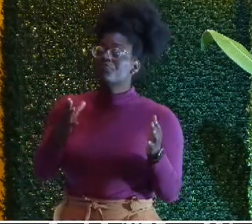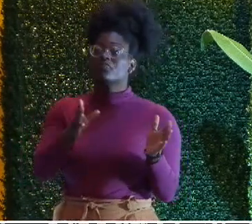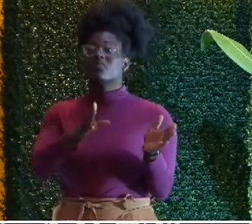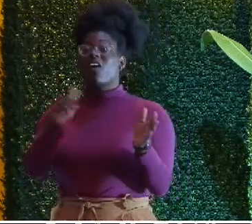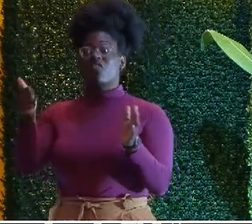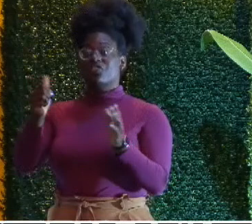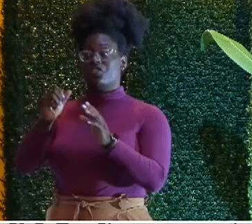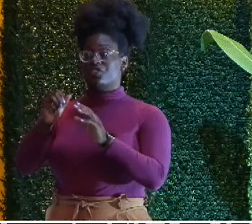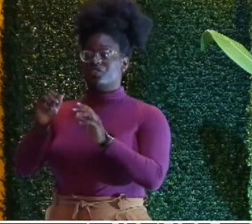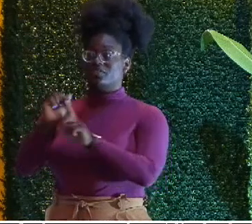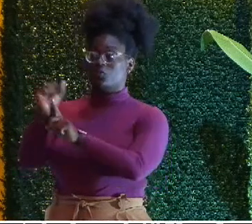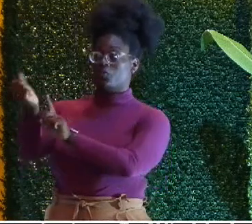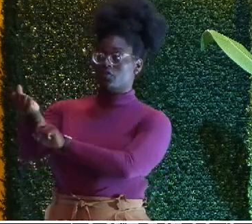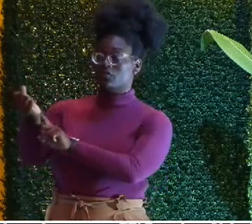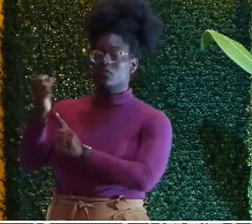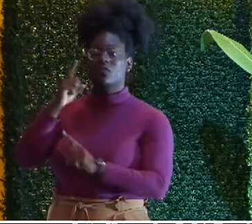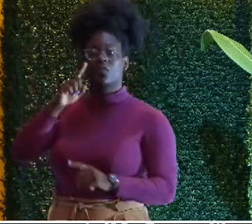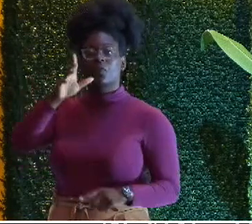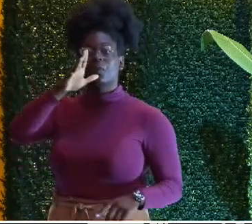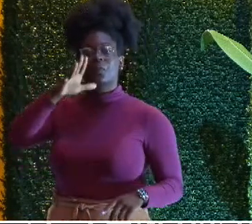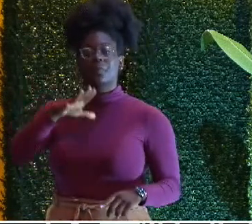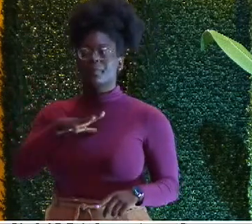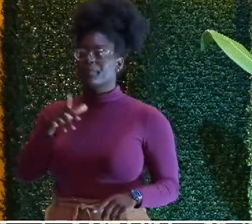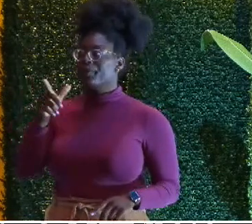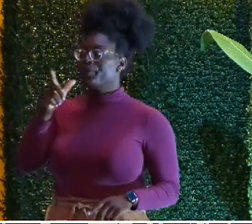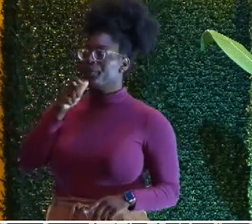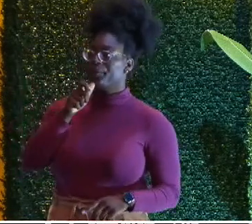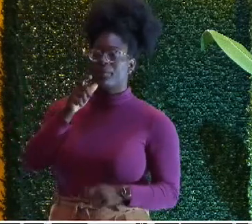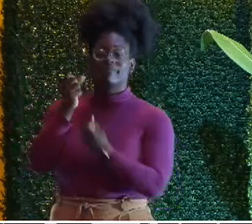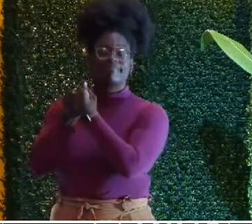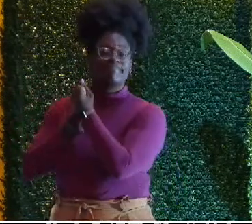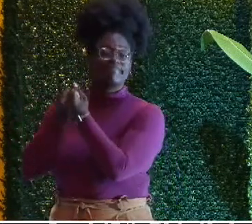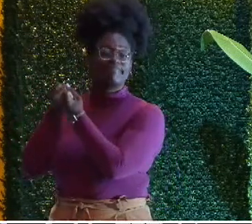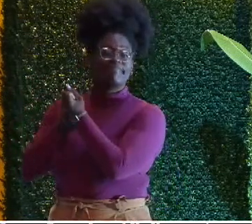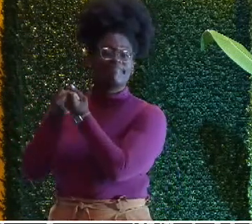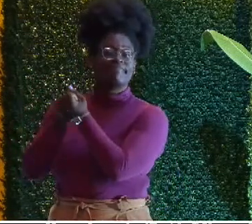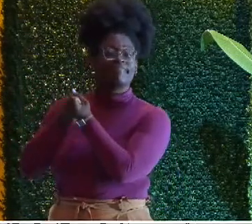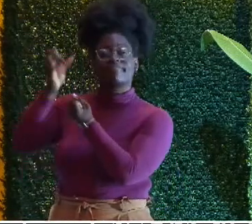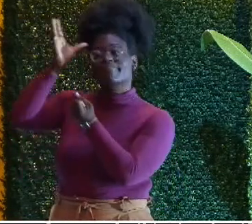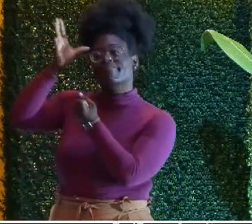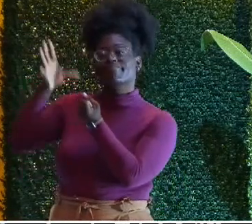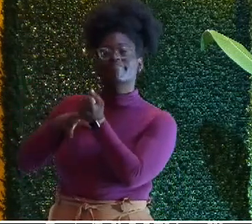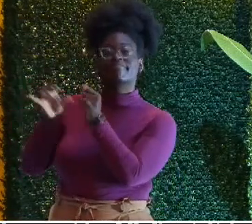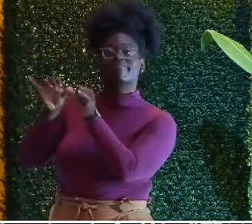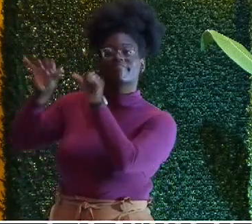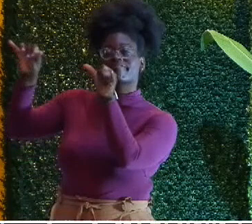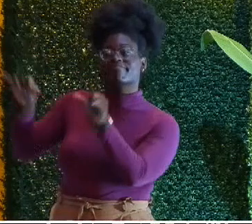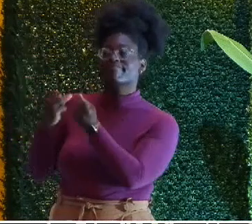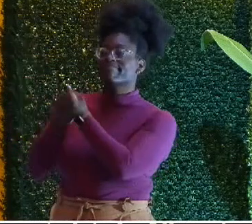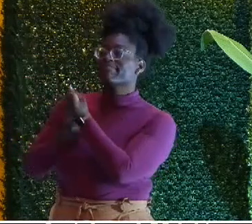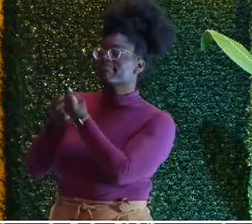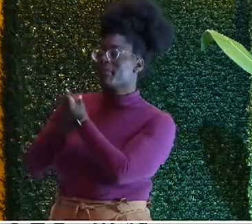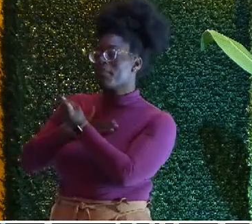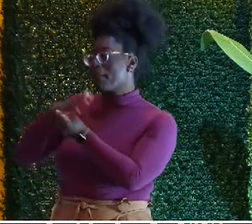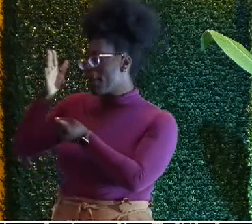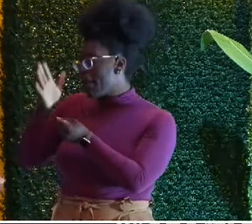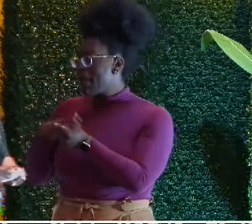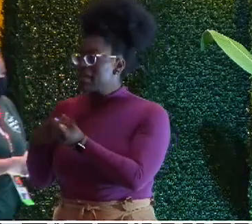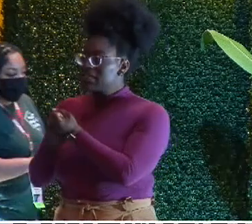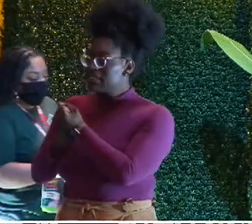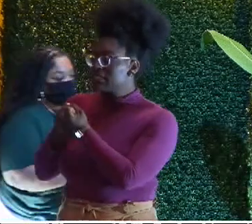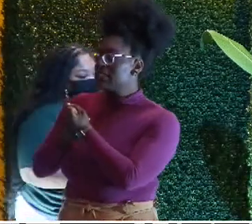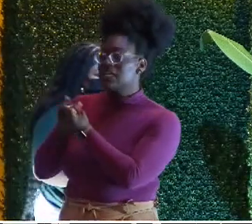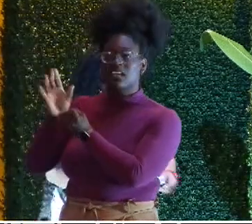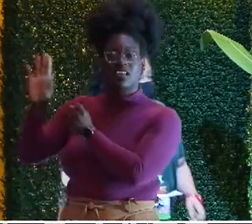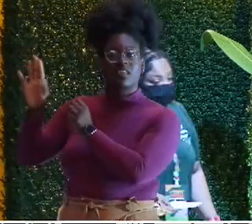the patriarchy and built a whole man's life and kids and everything else, and now is,